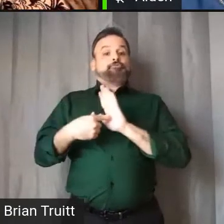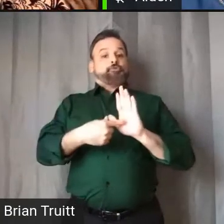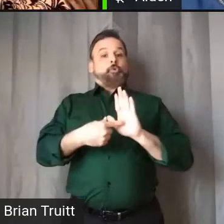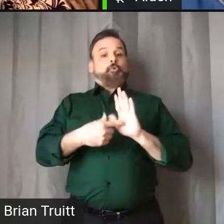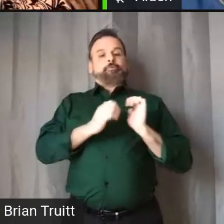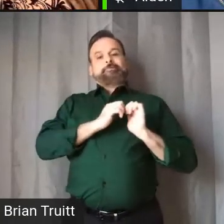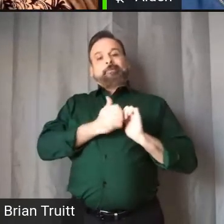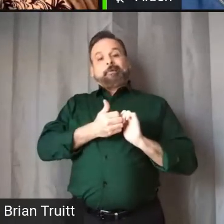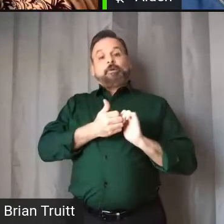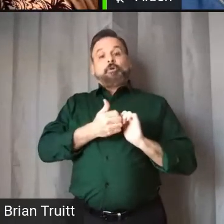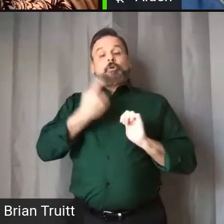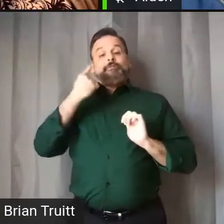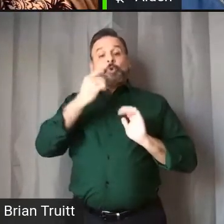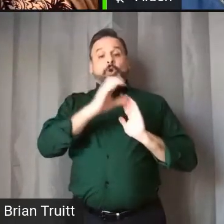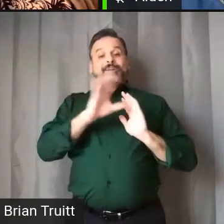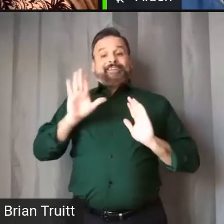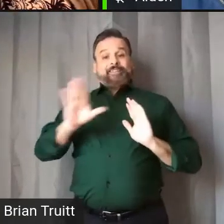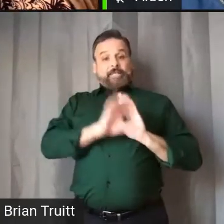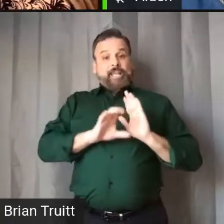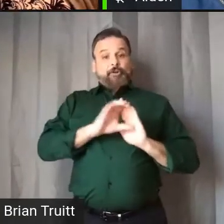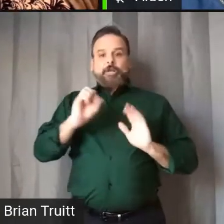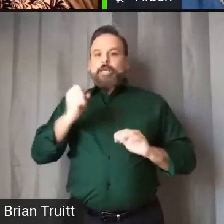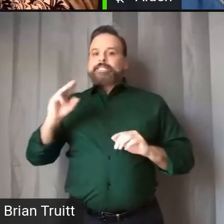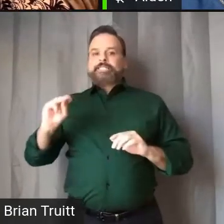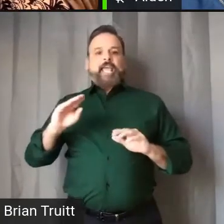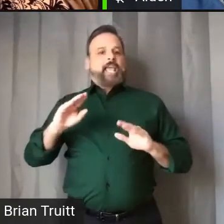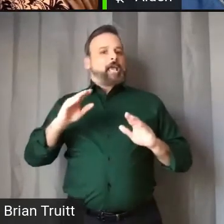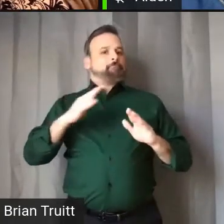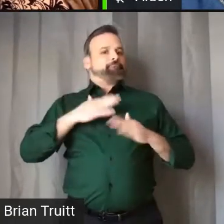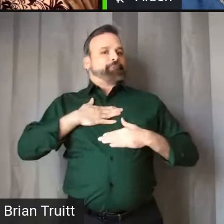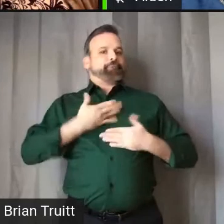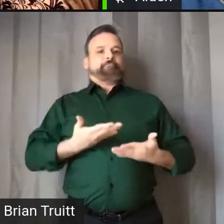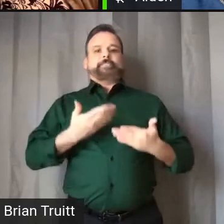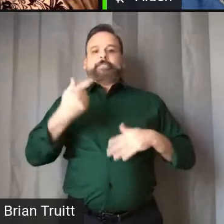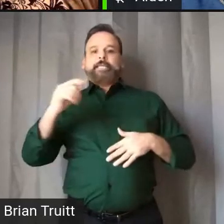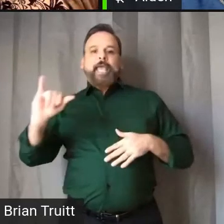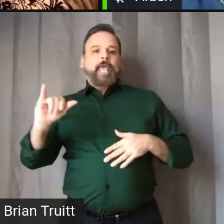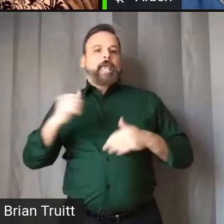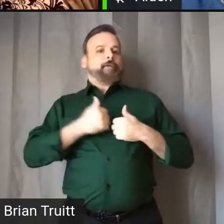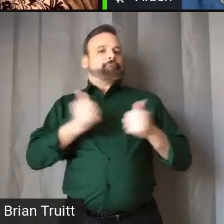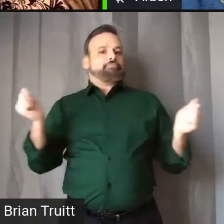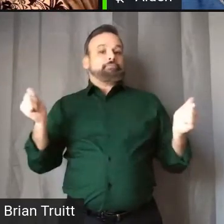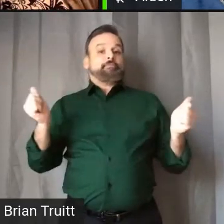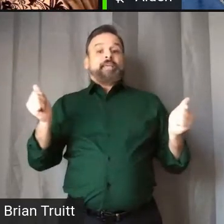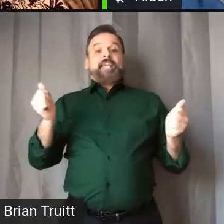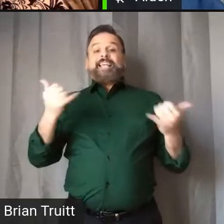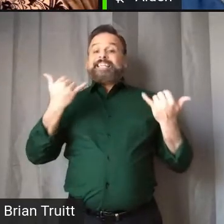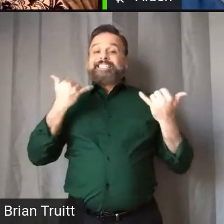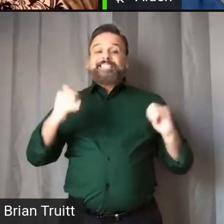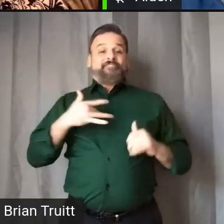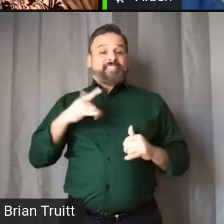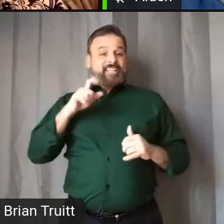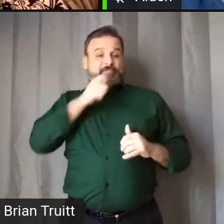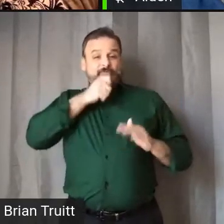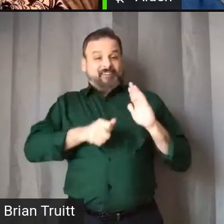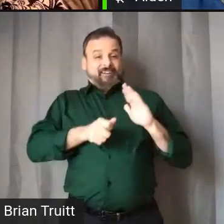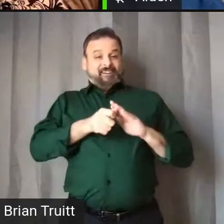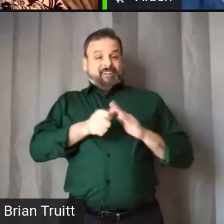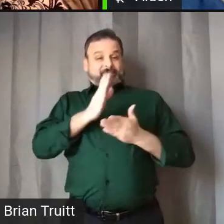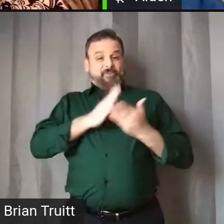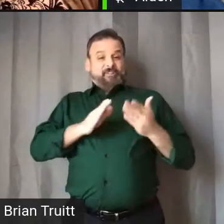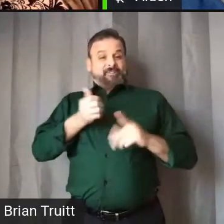you know, for a character like that, who, even though Sam is openly gay in this town, he still feels like he just doesn't get to bring his full self to his